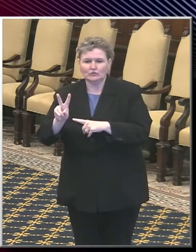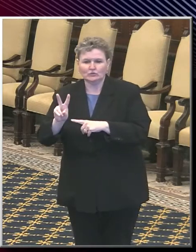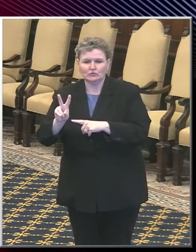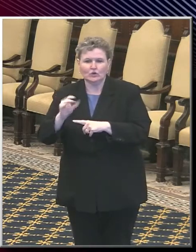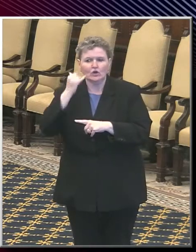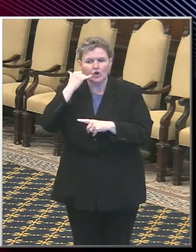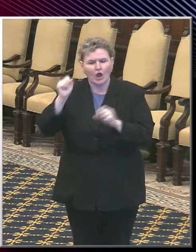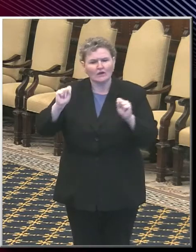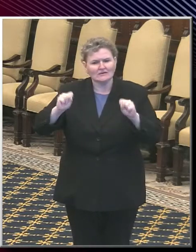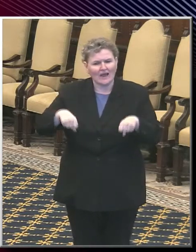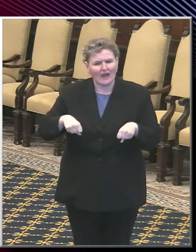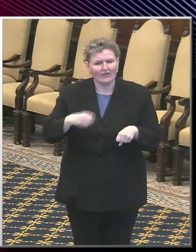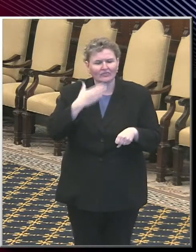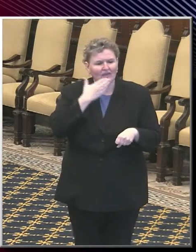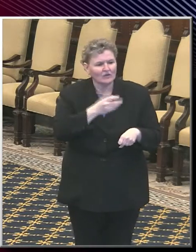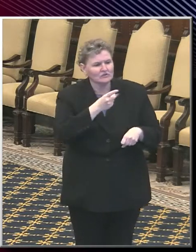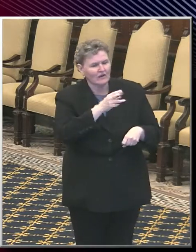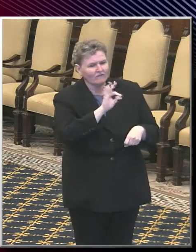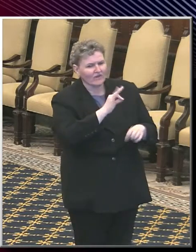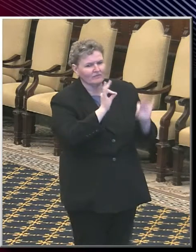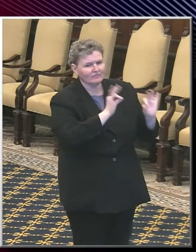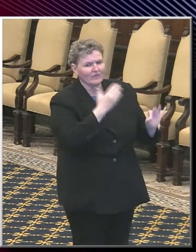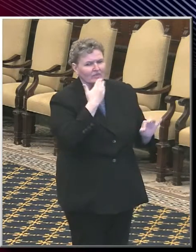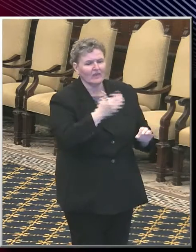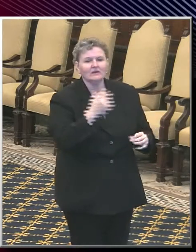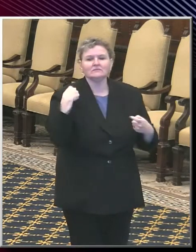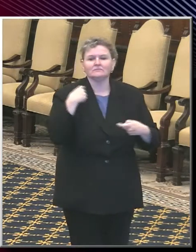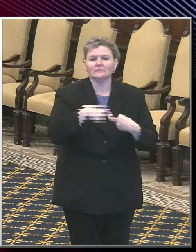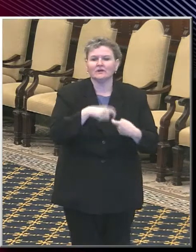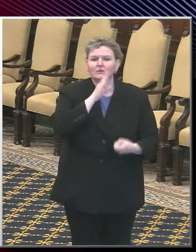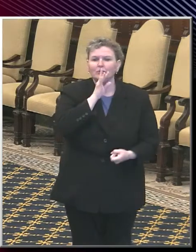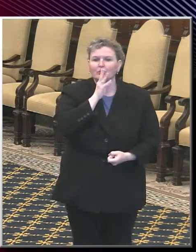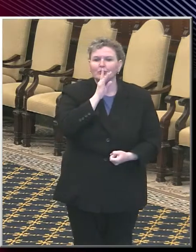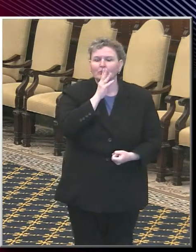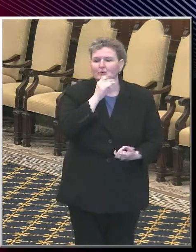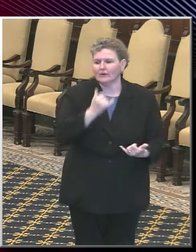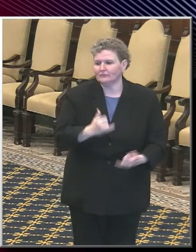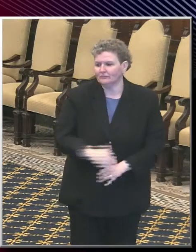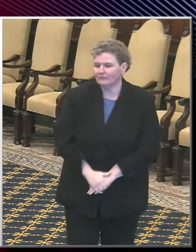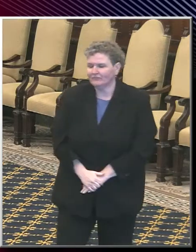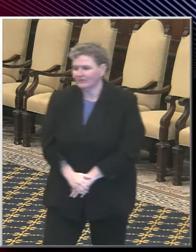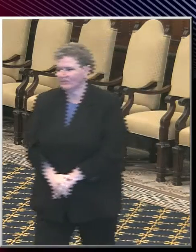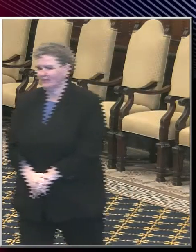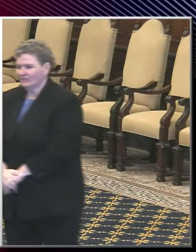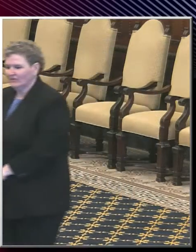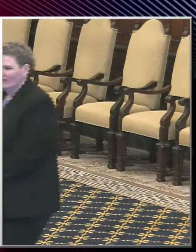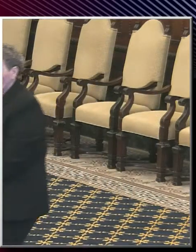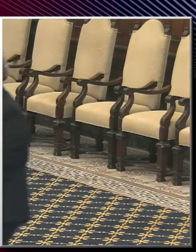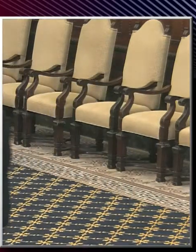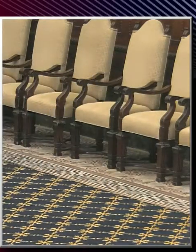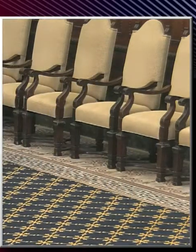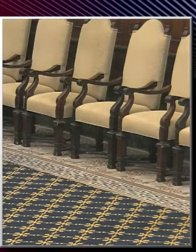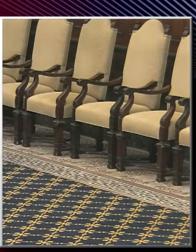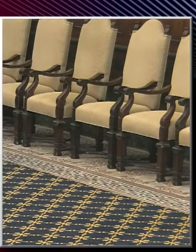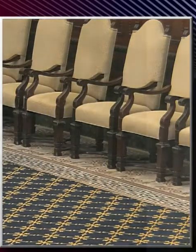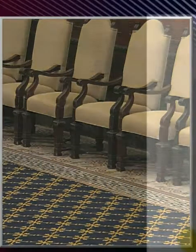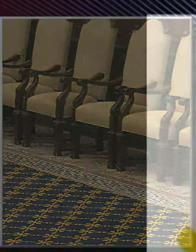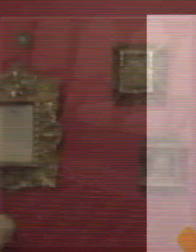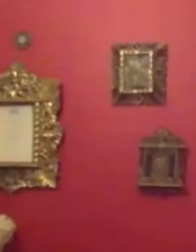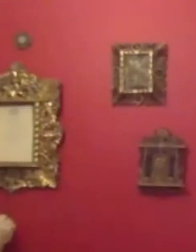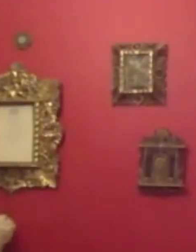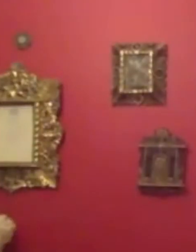now. And as we make progress on that, I'll be reporting that here in the future. Overall, I can say we're clearly making progress against this in the